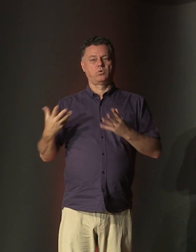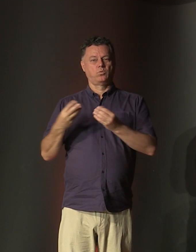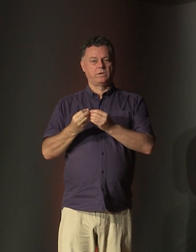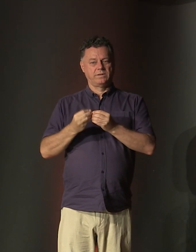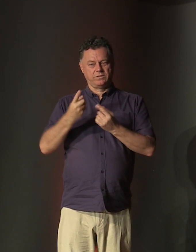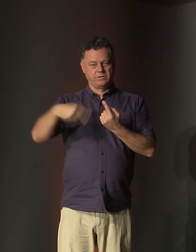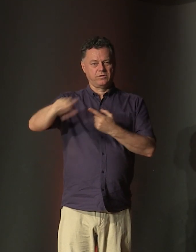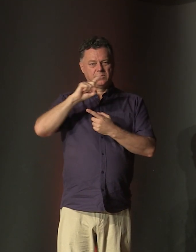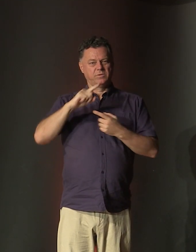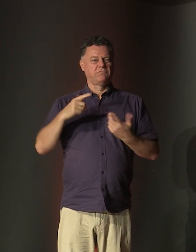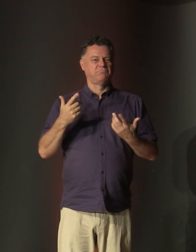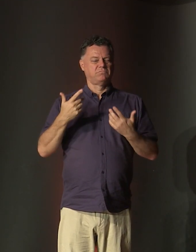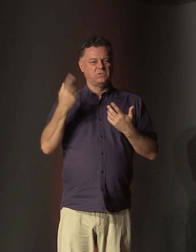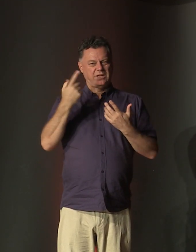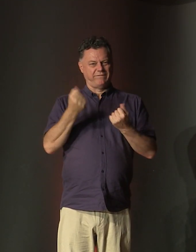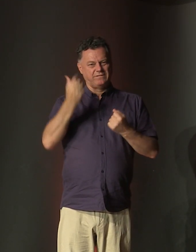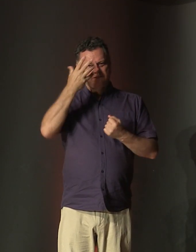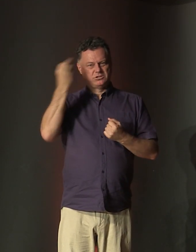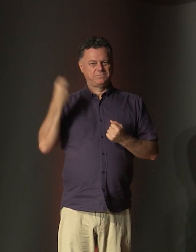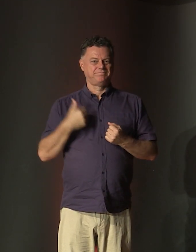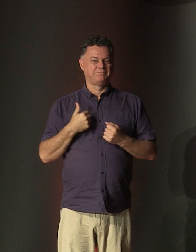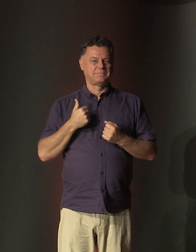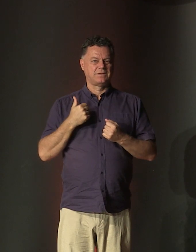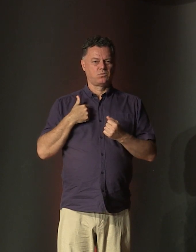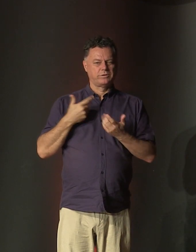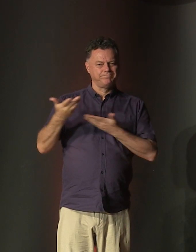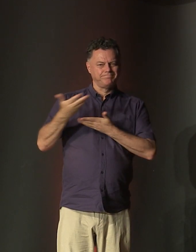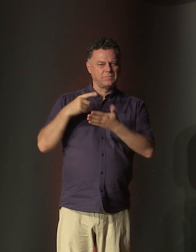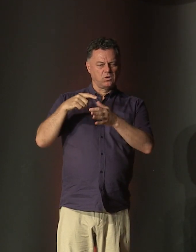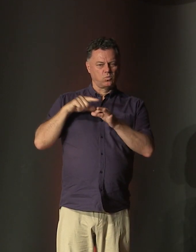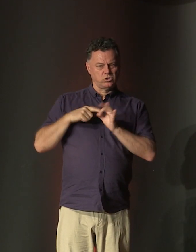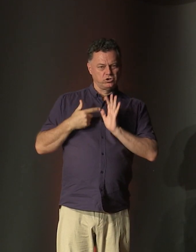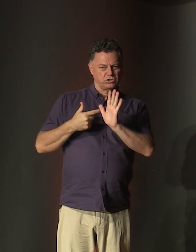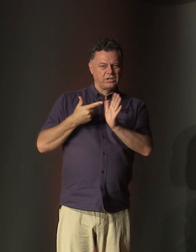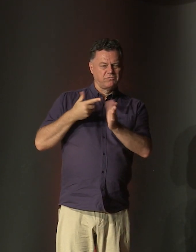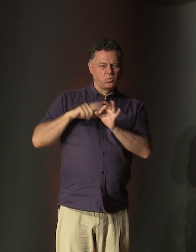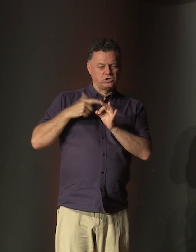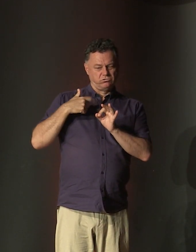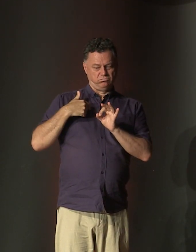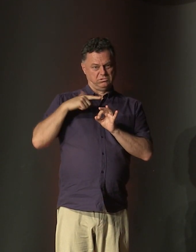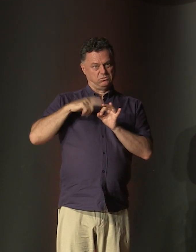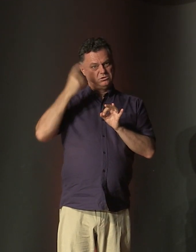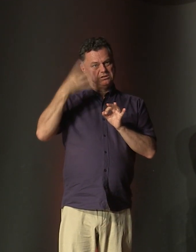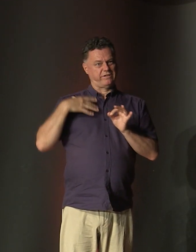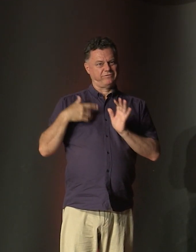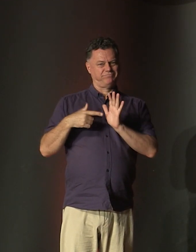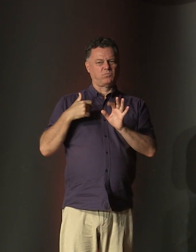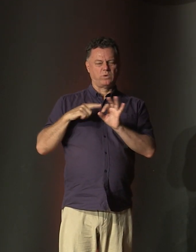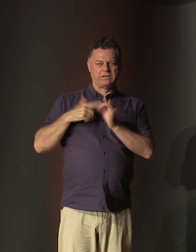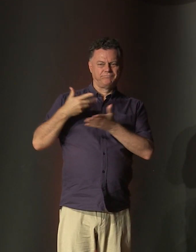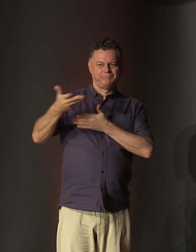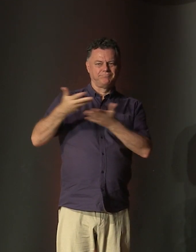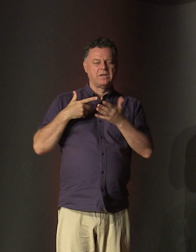dementia. We co-design our research questions and our projects so they're targeted to the